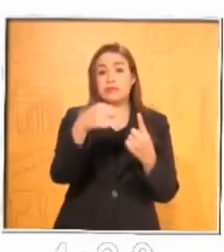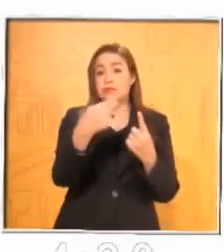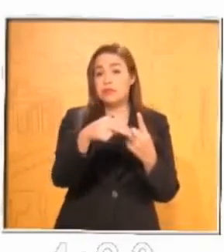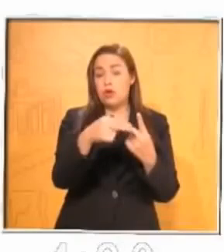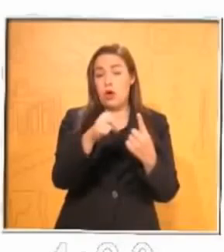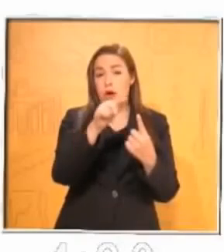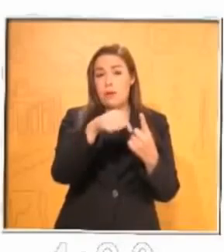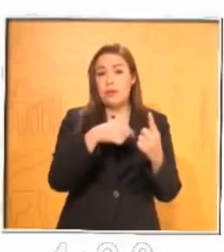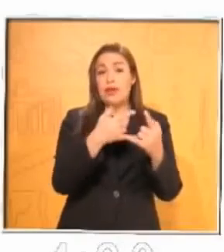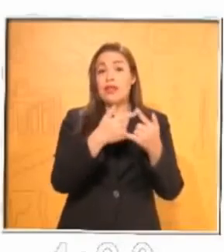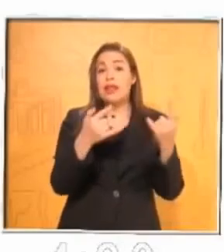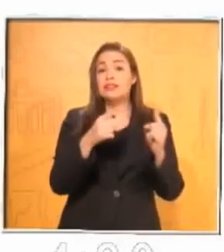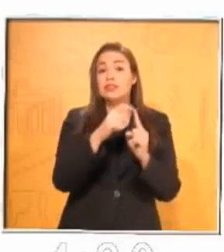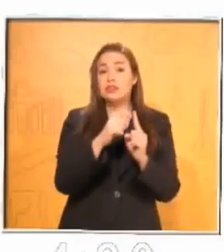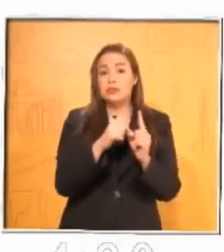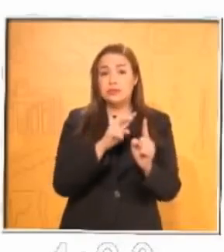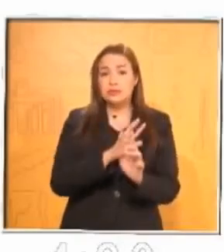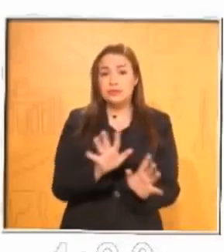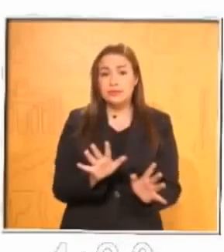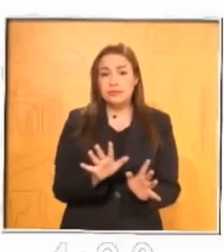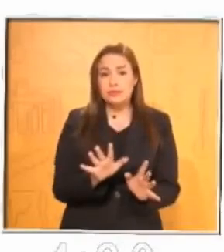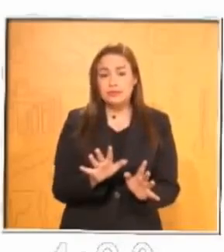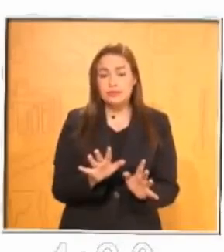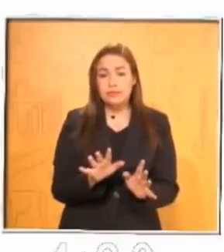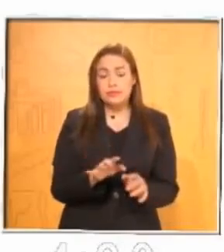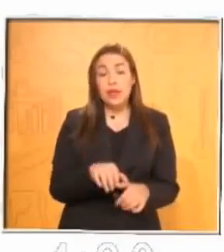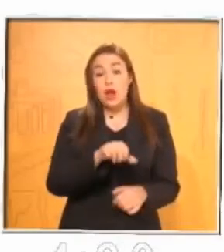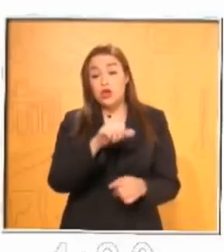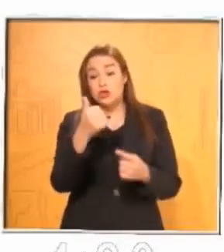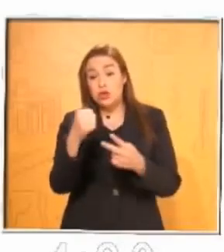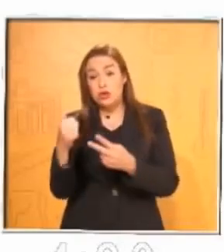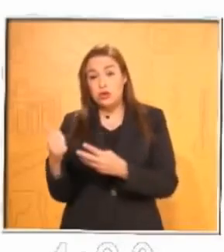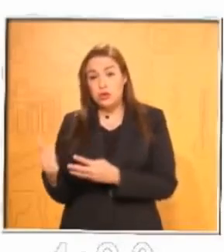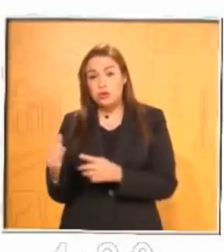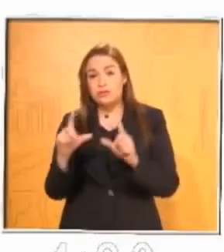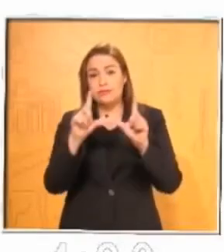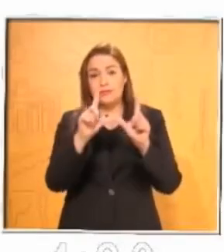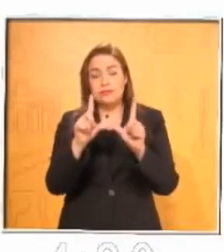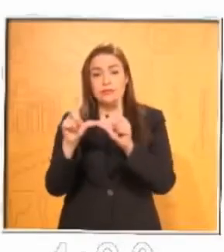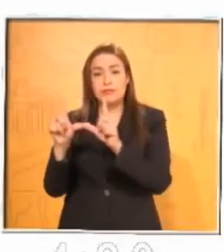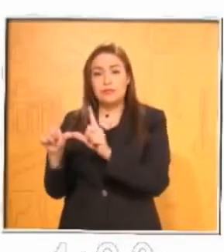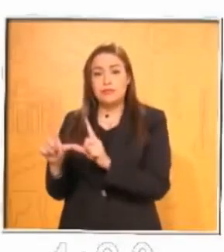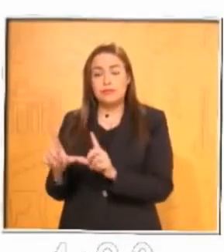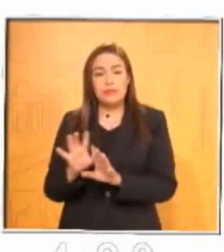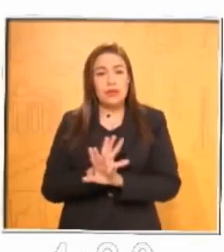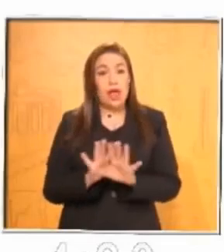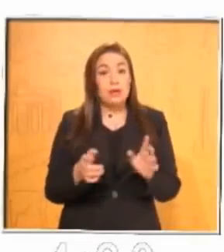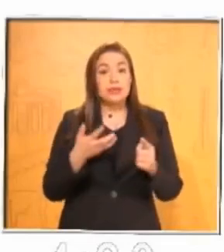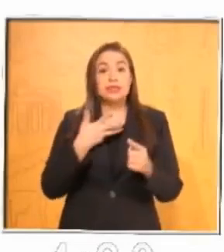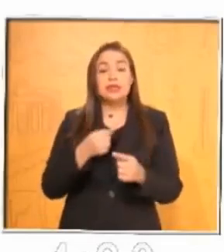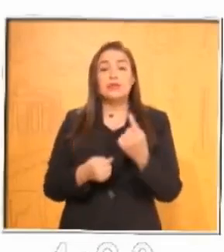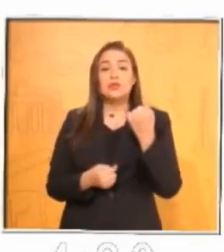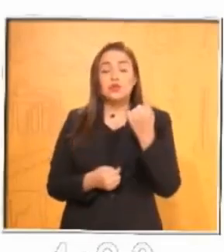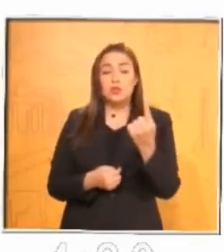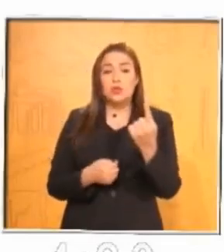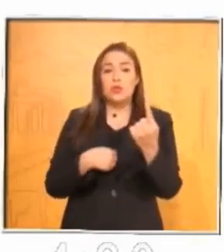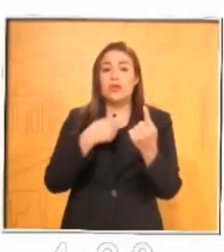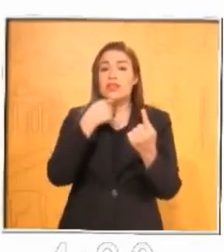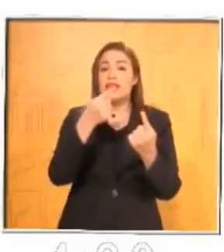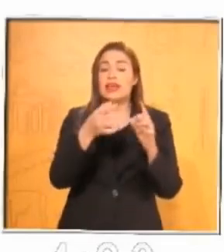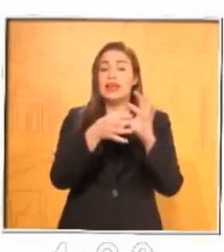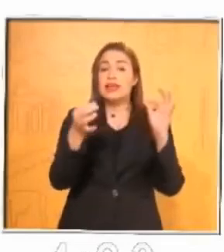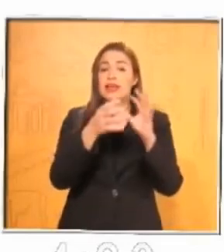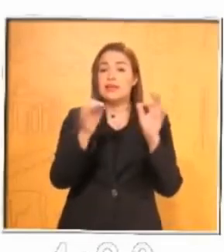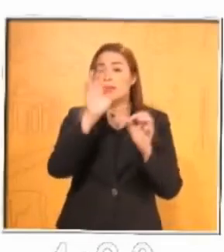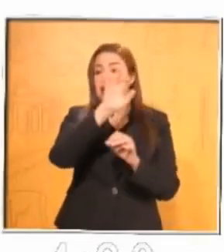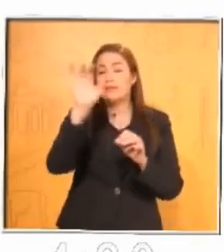the cartoon or the comic strip. And in the others, we have only just one panel with speech bubble and